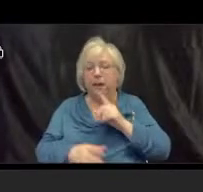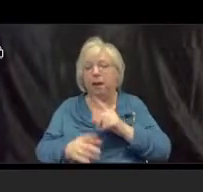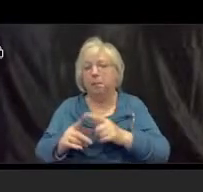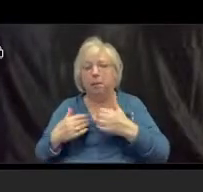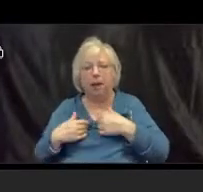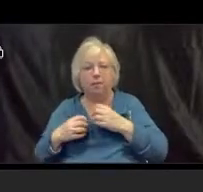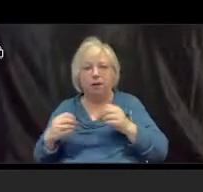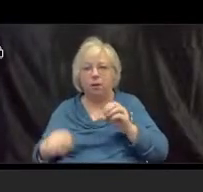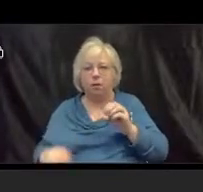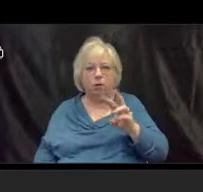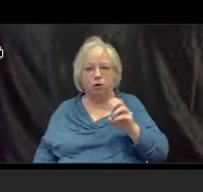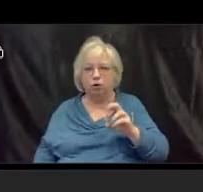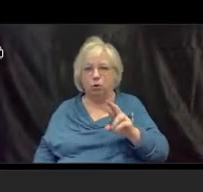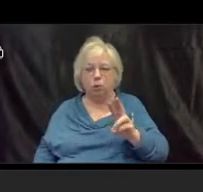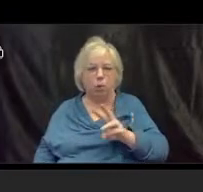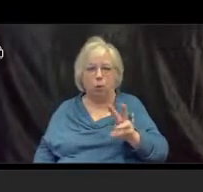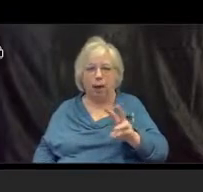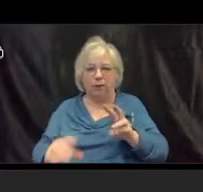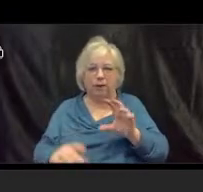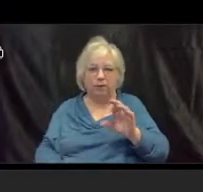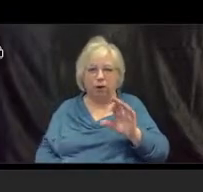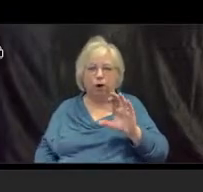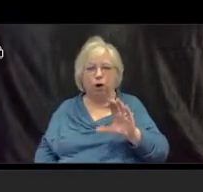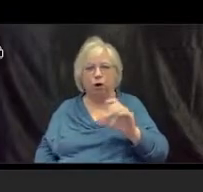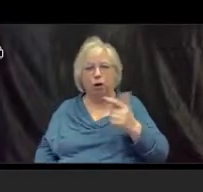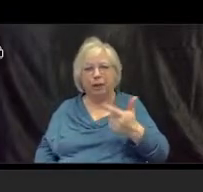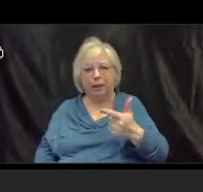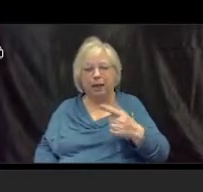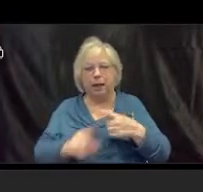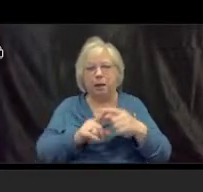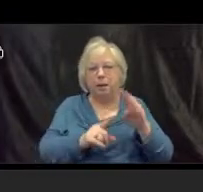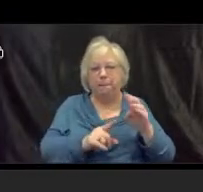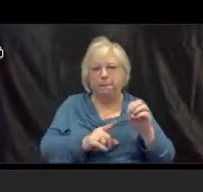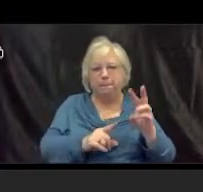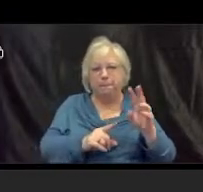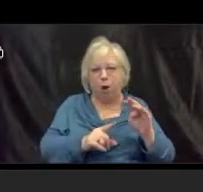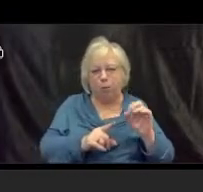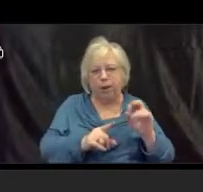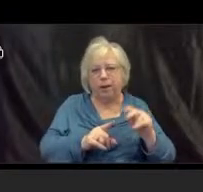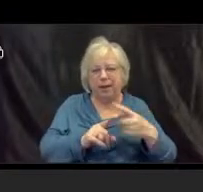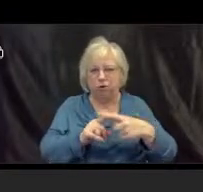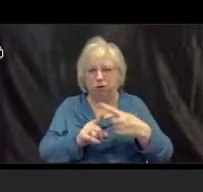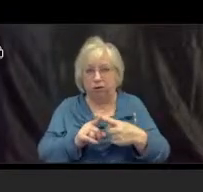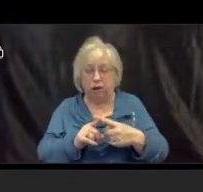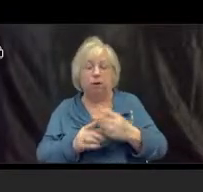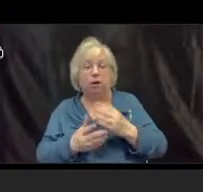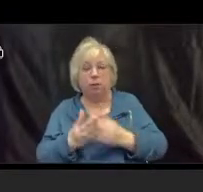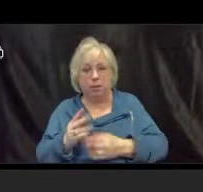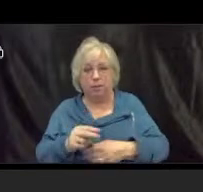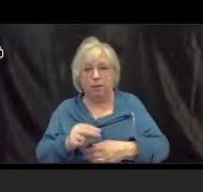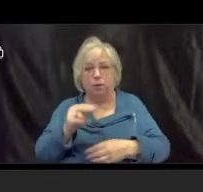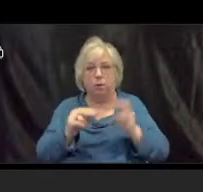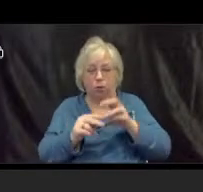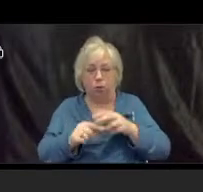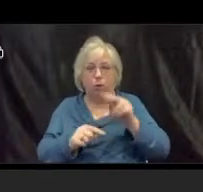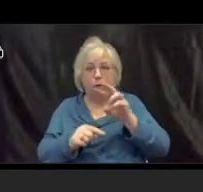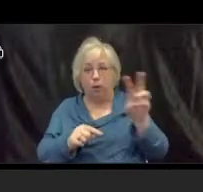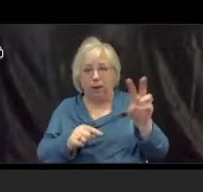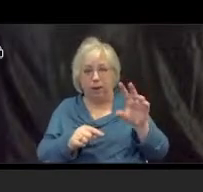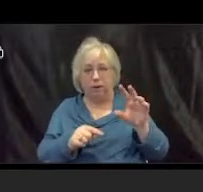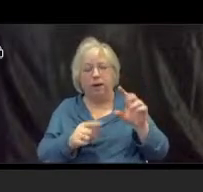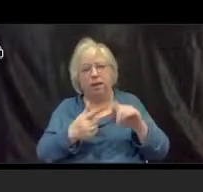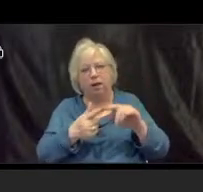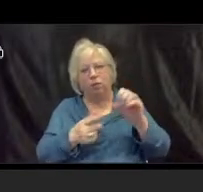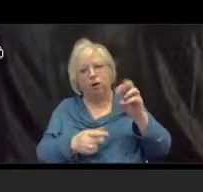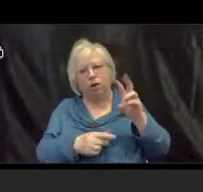west of the Colonel Glen and Bowman intersection. There's some at the warehouse on the northwest corner. That's where sewer